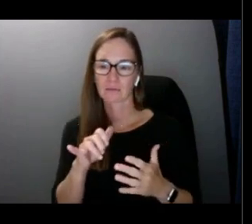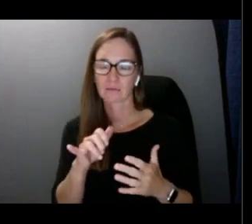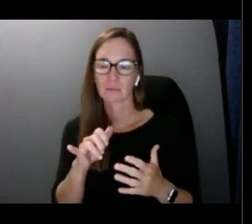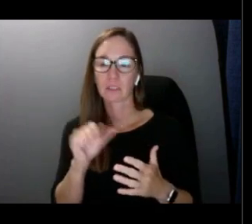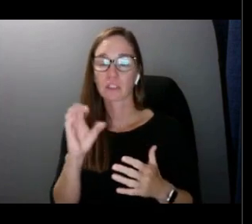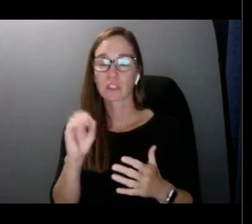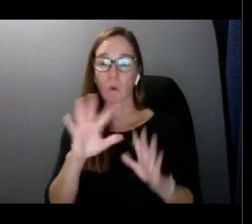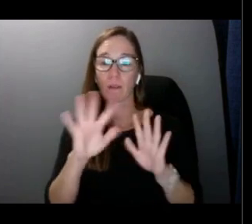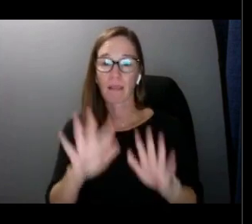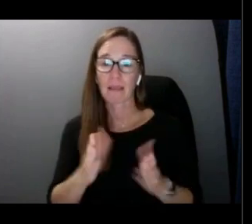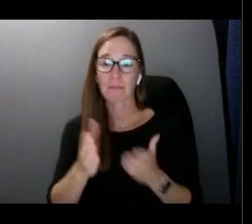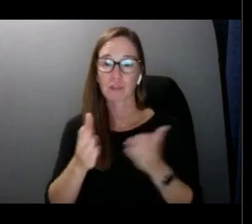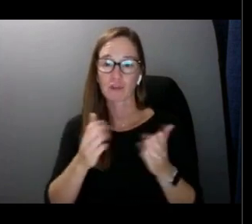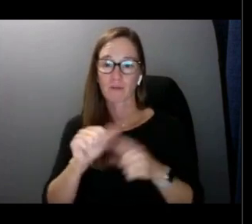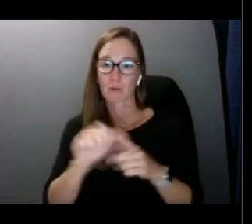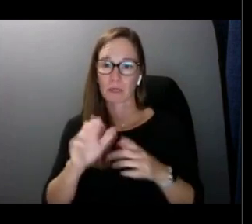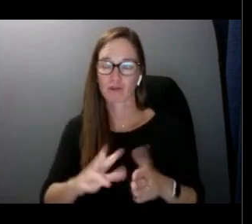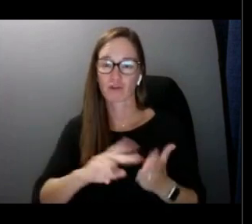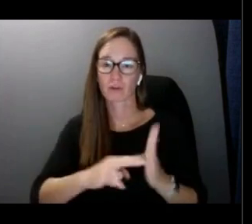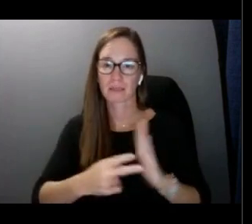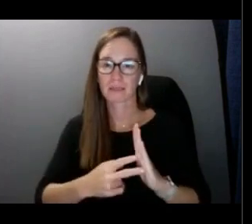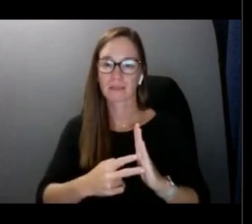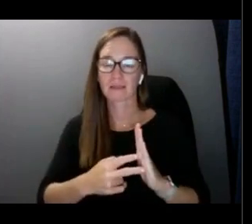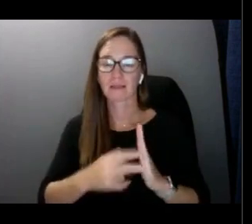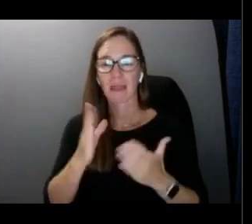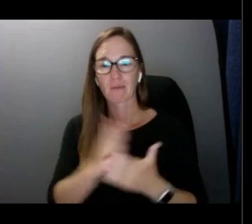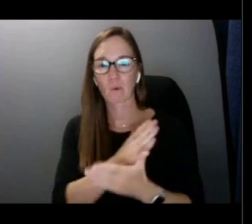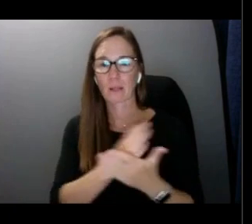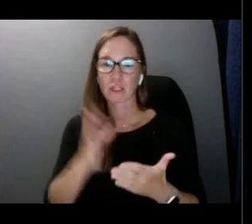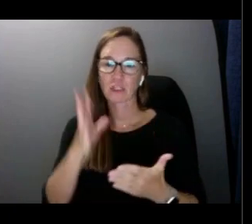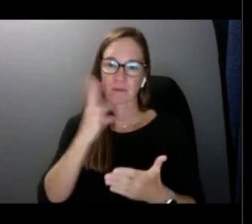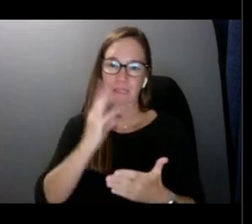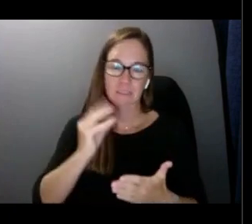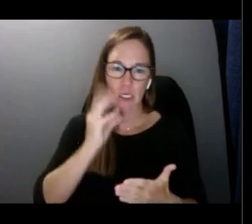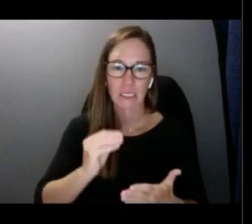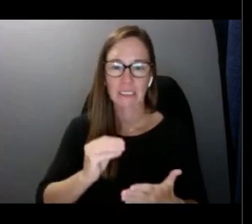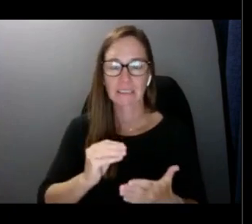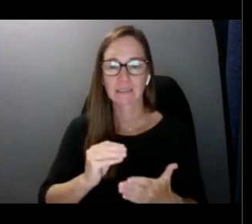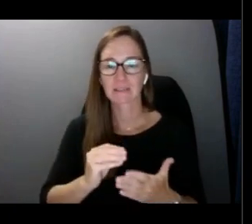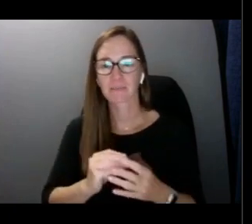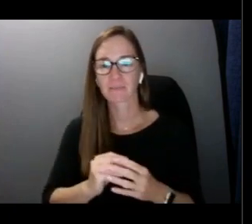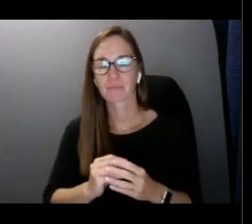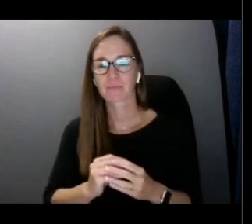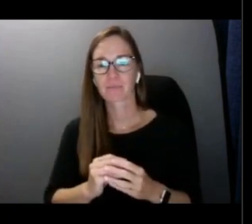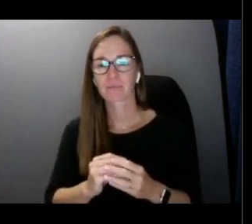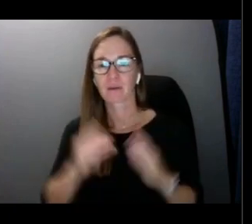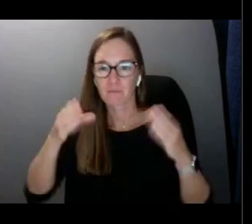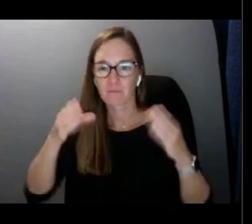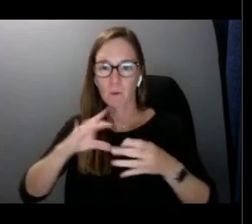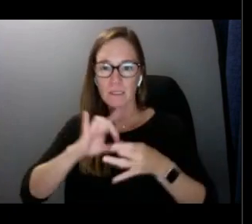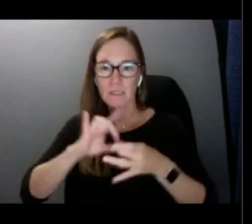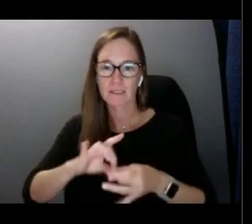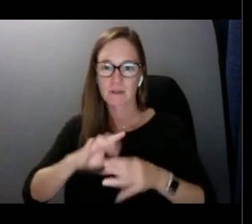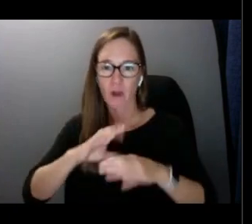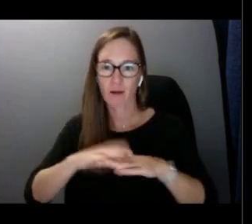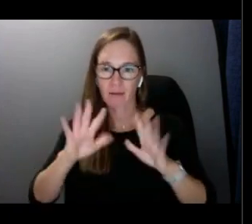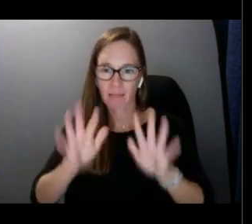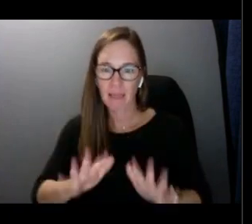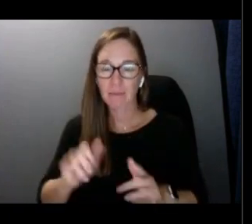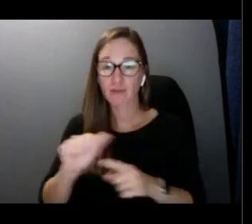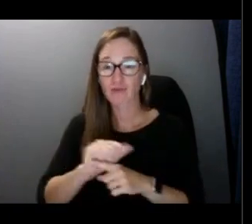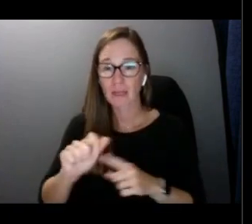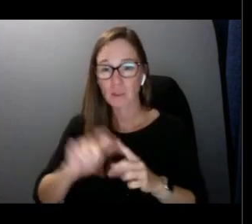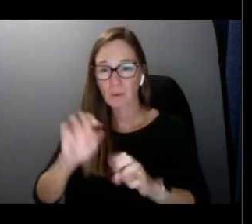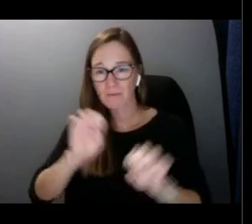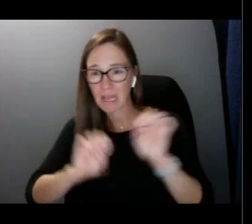So climate service practitioners have a range of experiences around climate. They are trained to